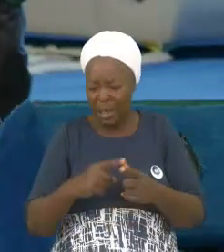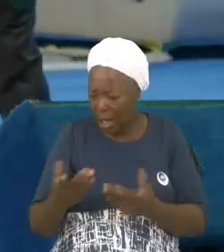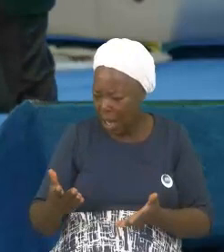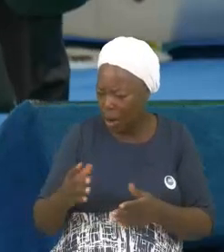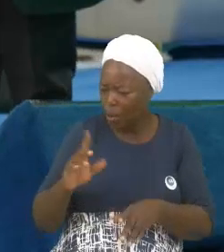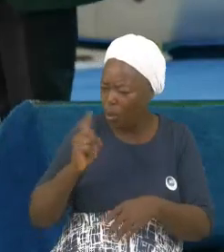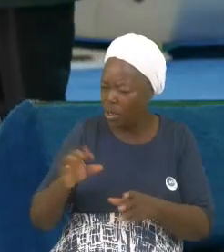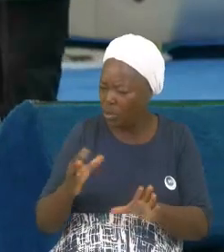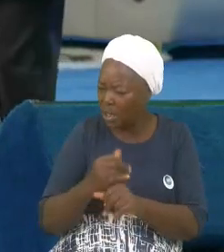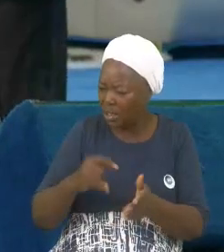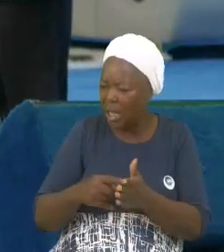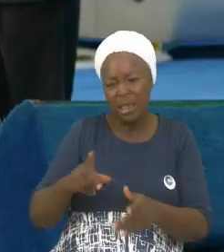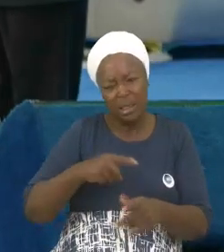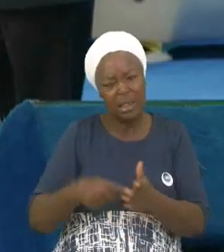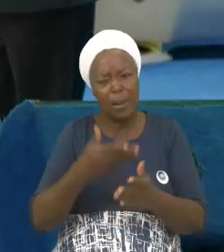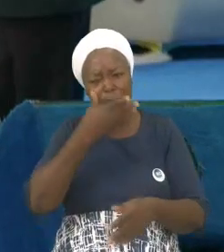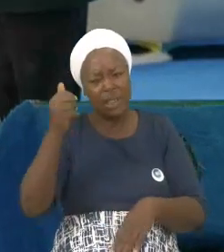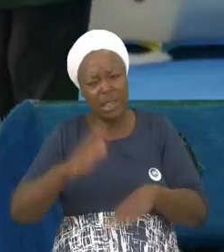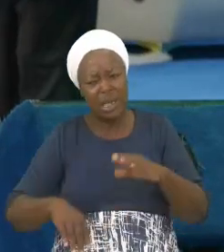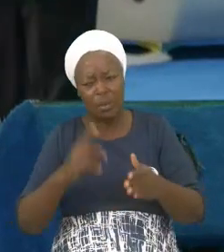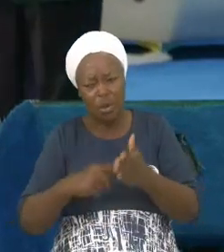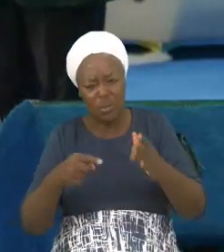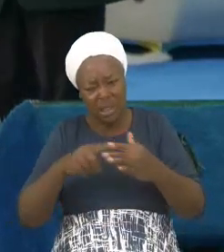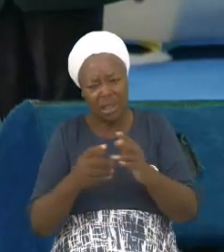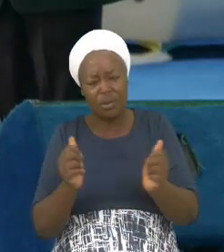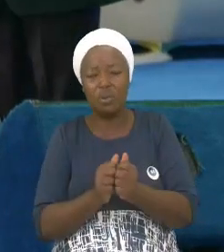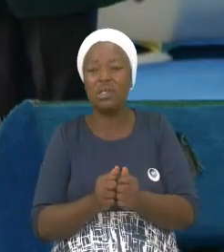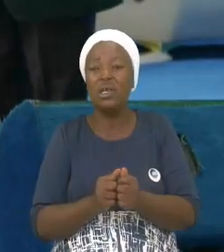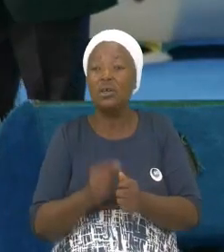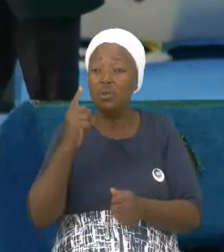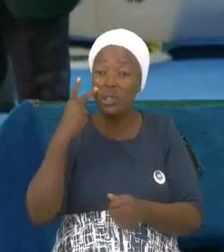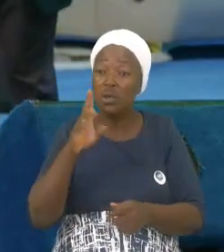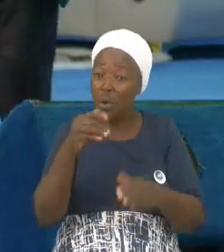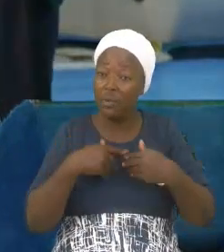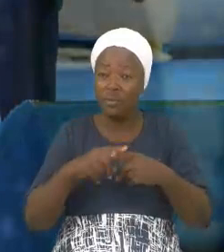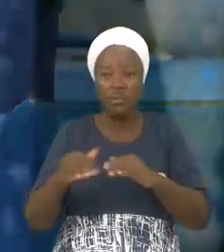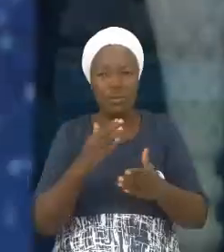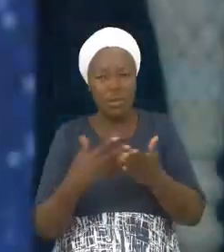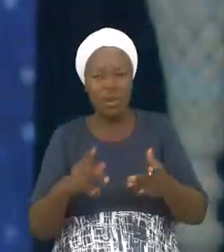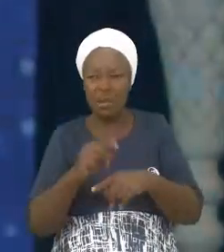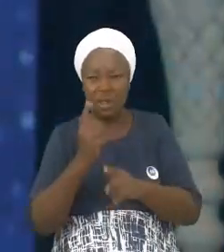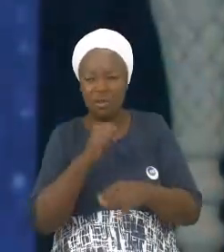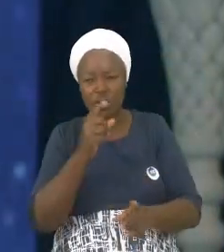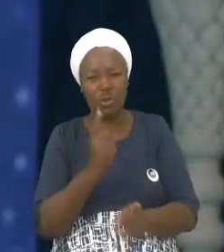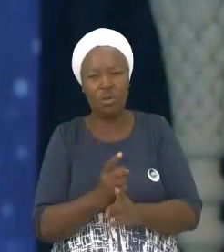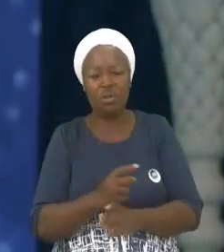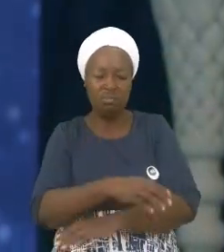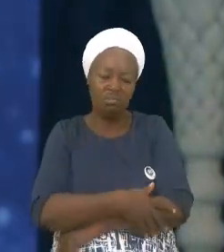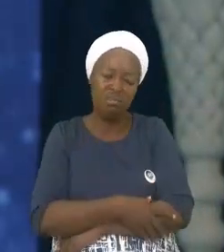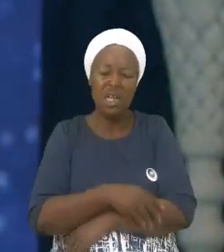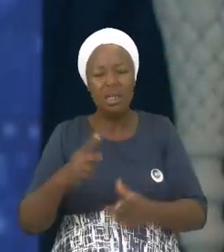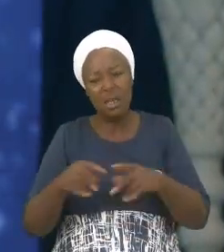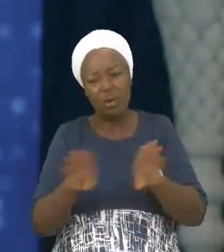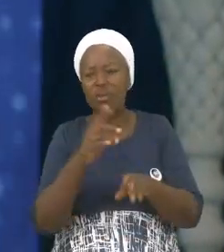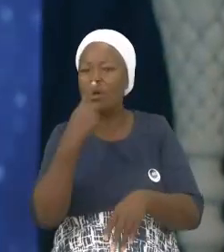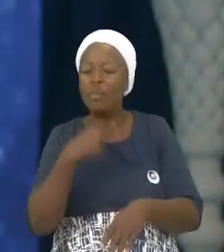is better than even what we started with. You see, you have to do something. You cannot just fold your hand and close your